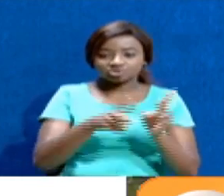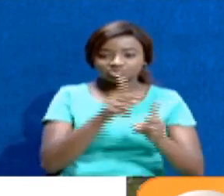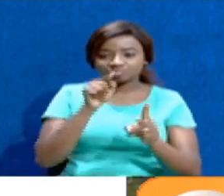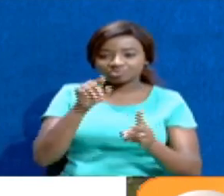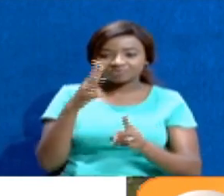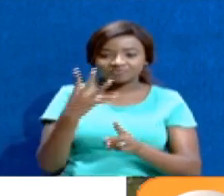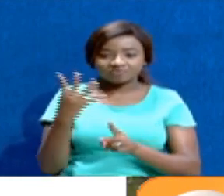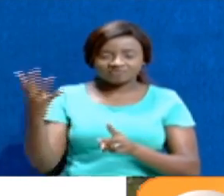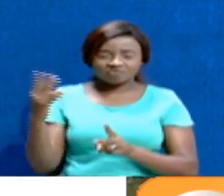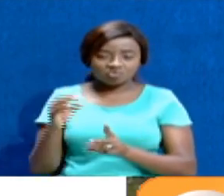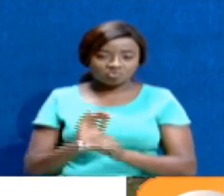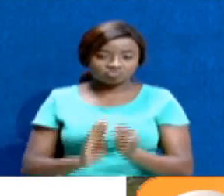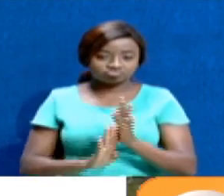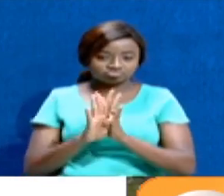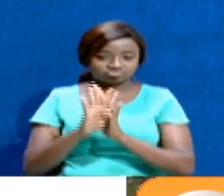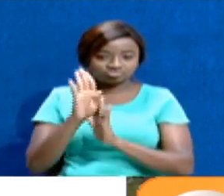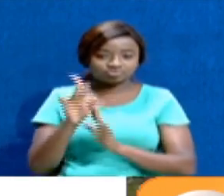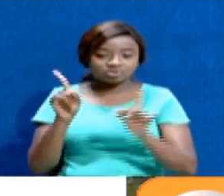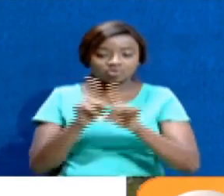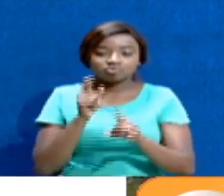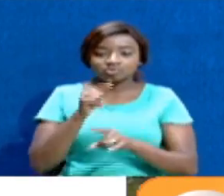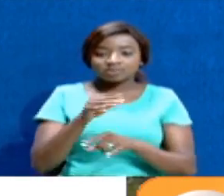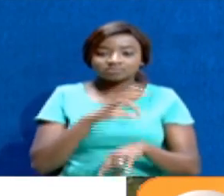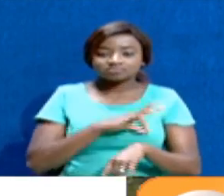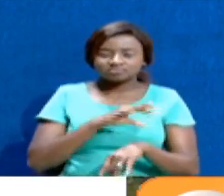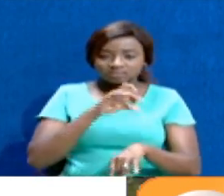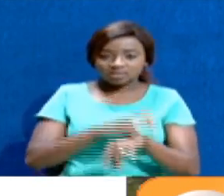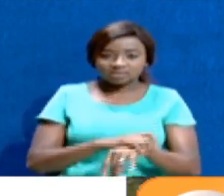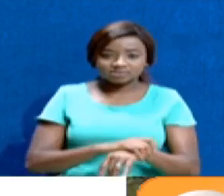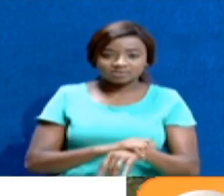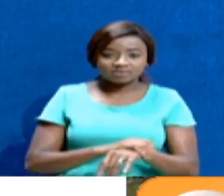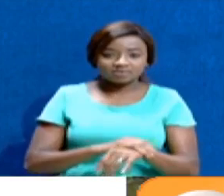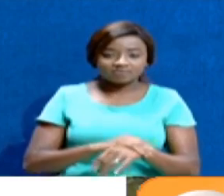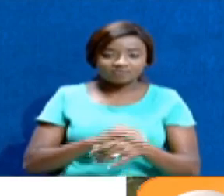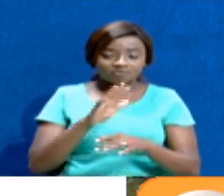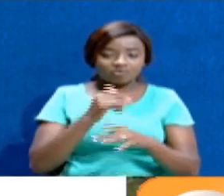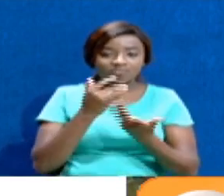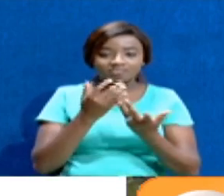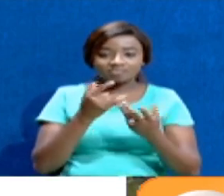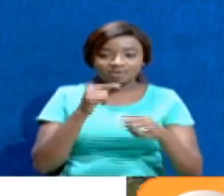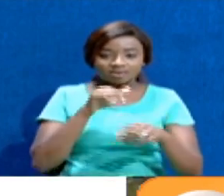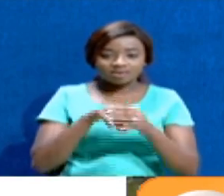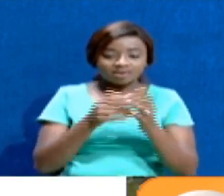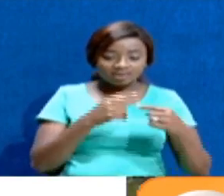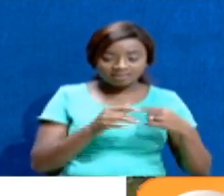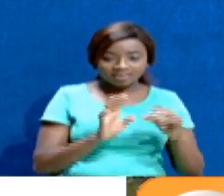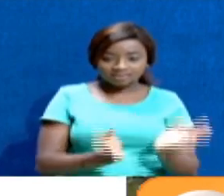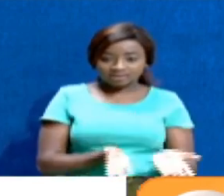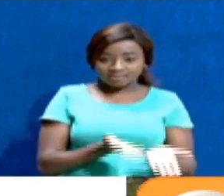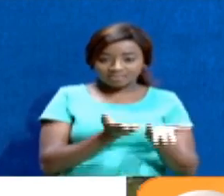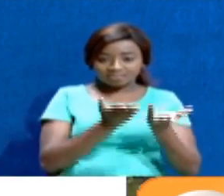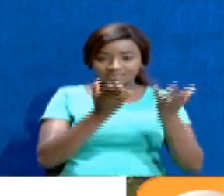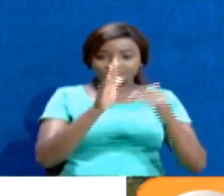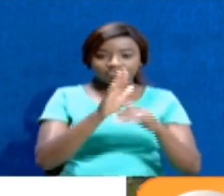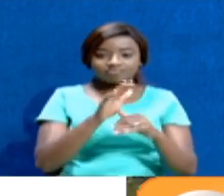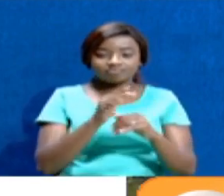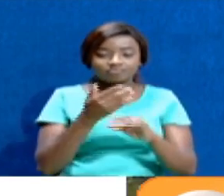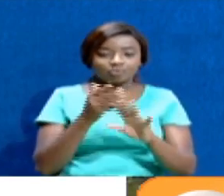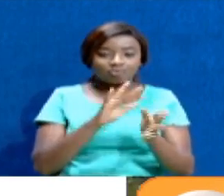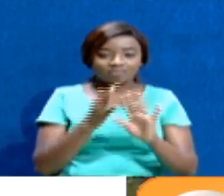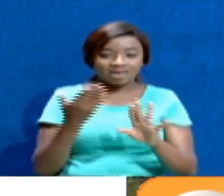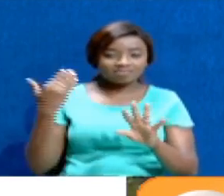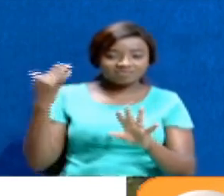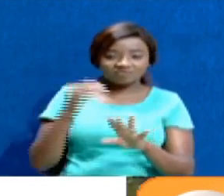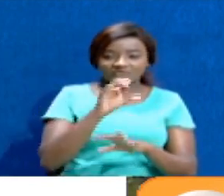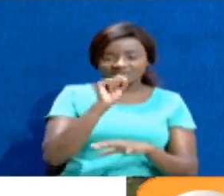22.44% growth. The earnings, the lender says, was mainly driven by interest income that grew to 6.4 billion shillings as compared to 5